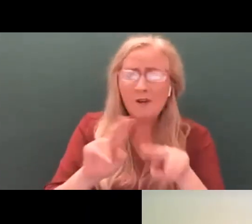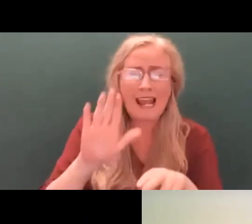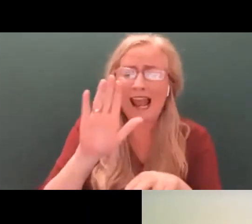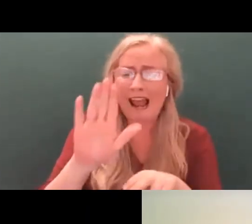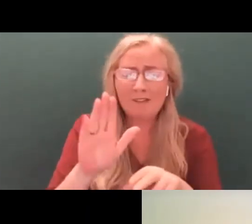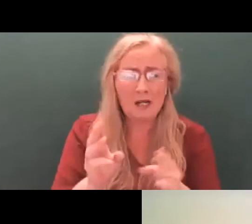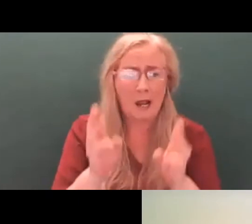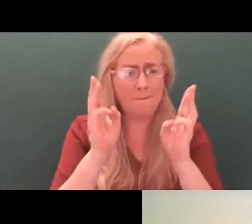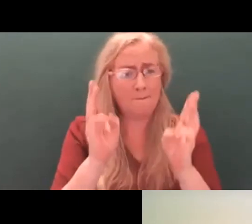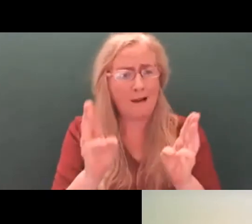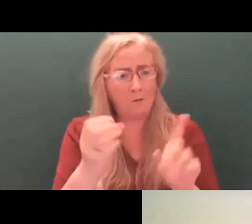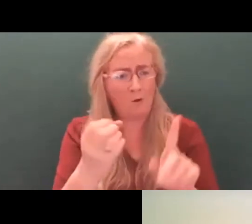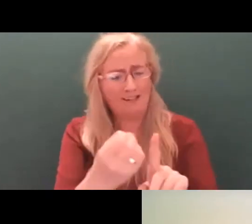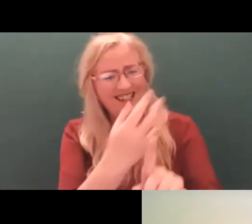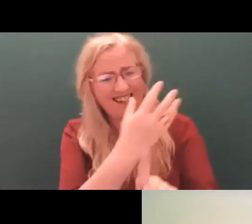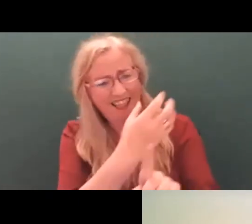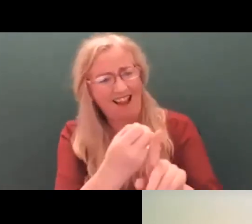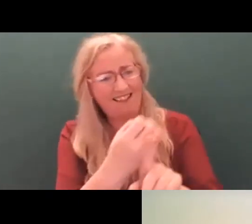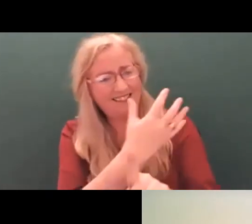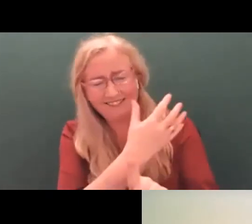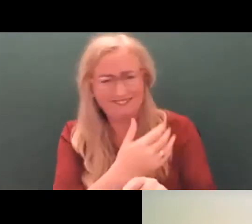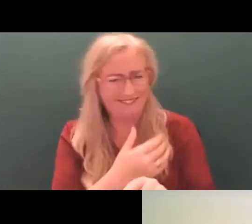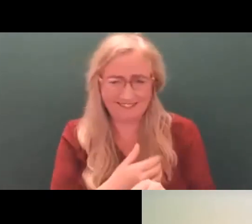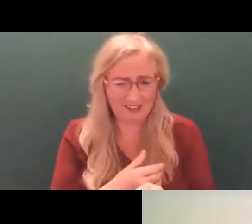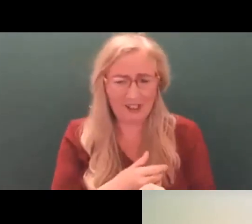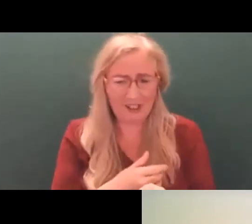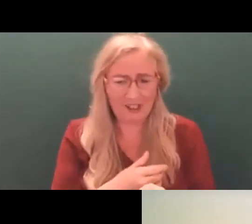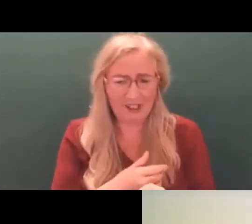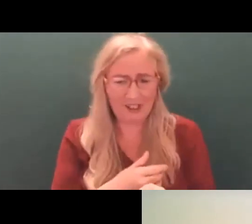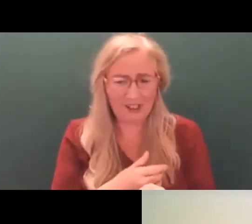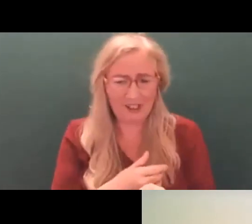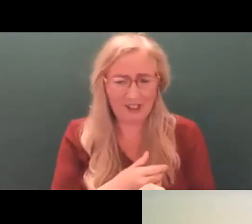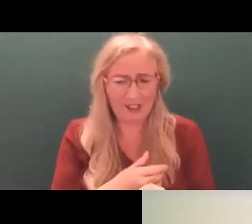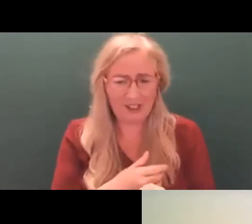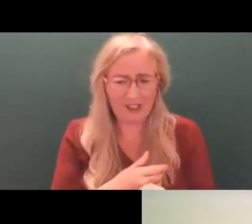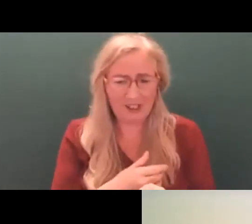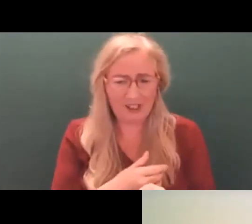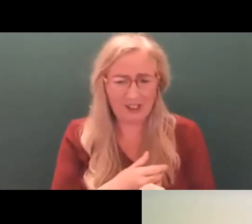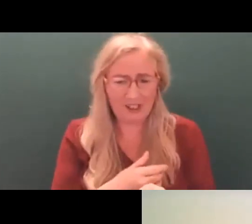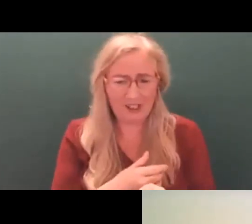PowerPoint slide. You know, there are other ways. So be original. So we were talking